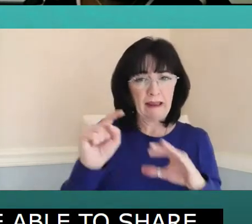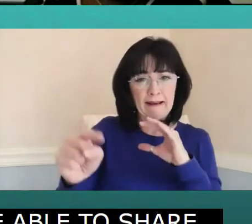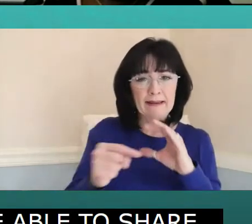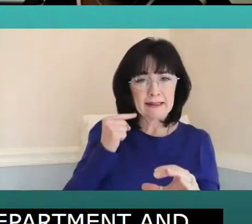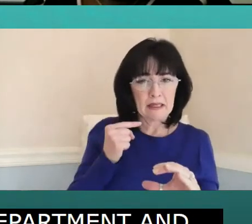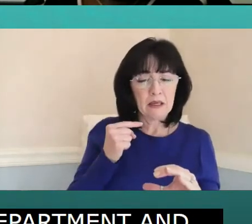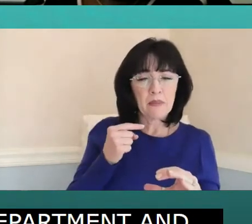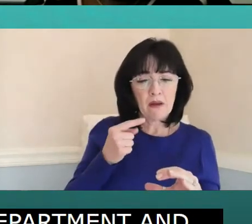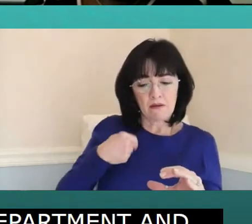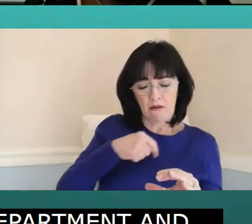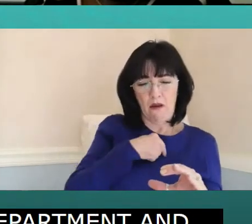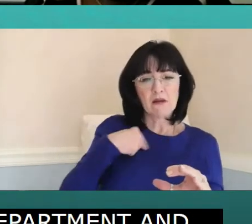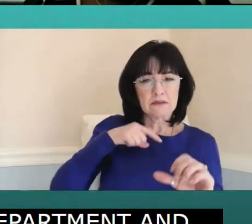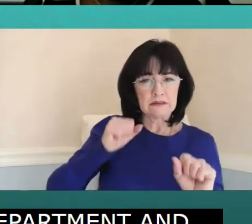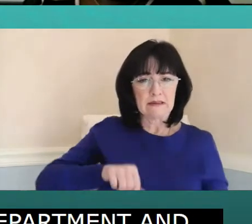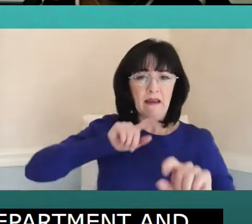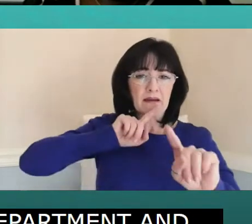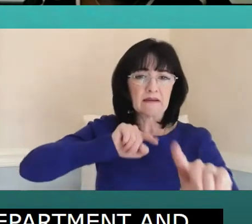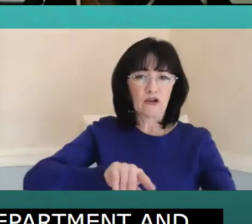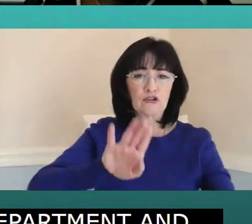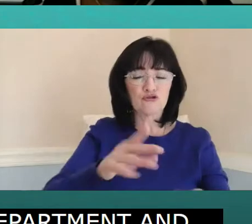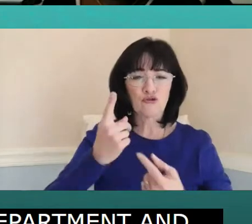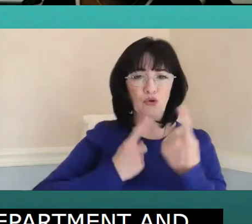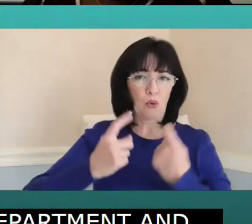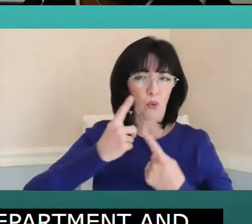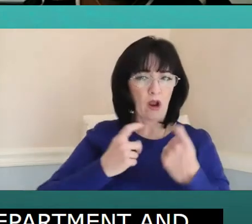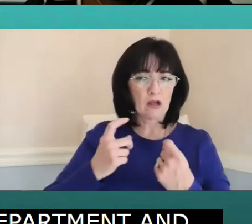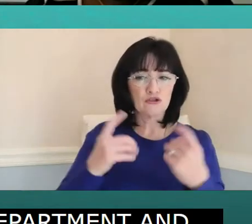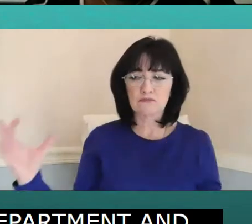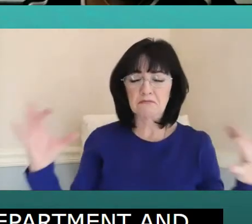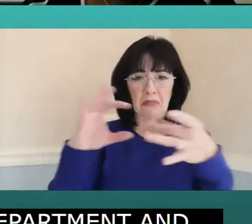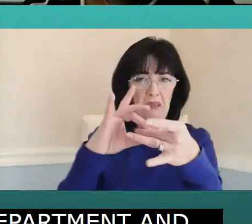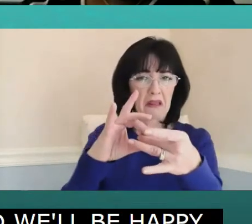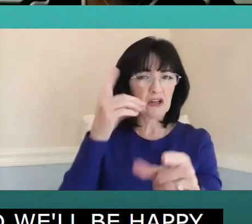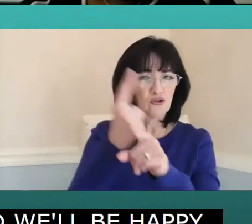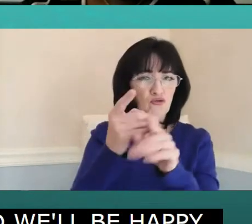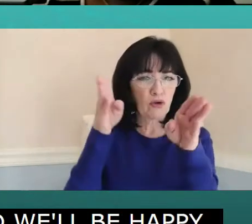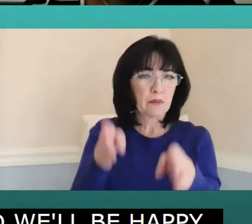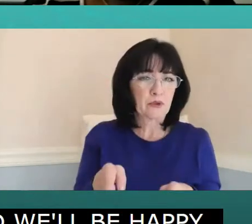be happy to talk with you and connect you to the right people.